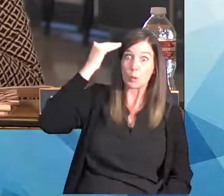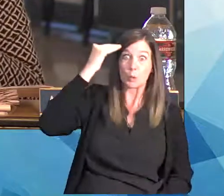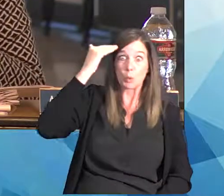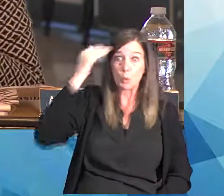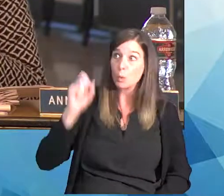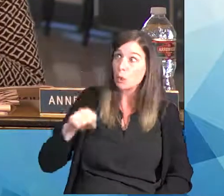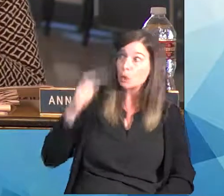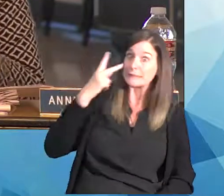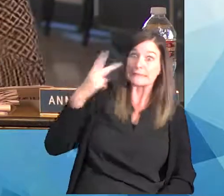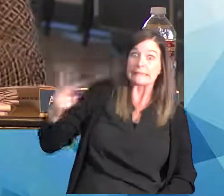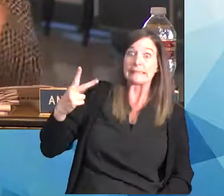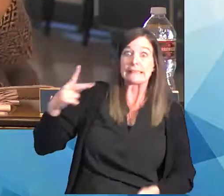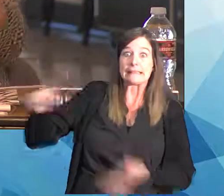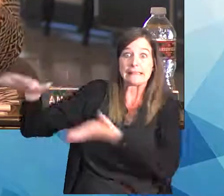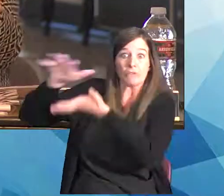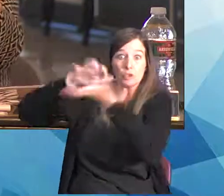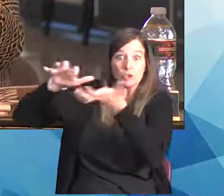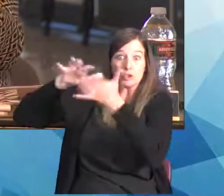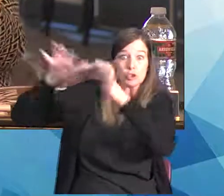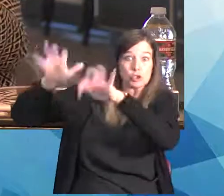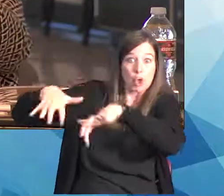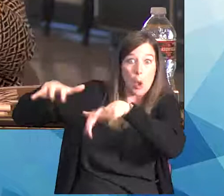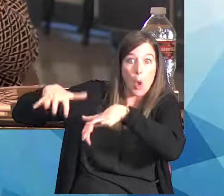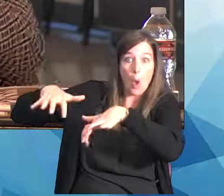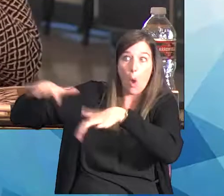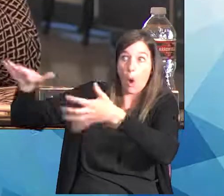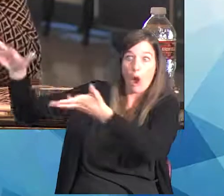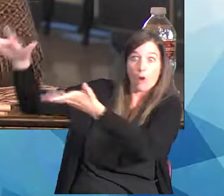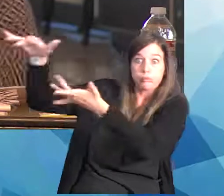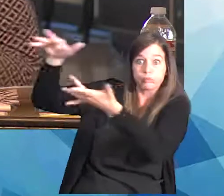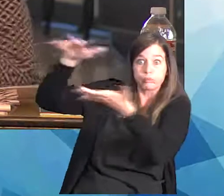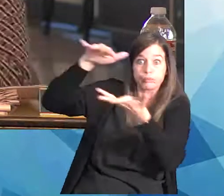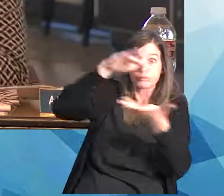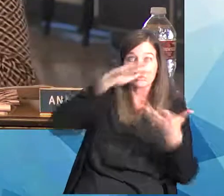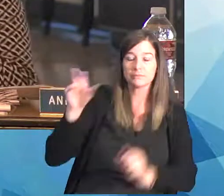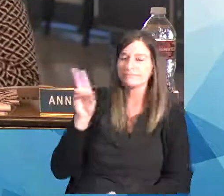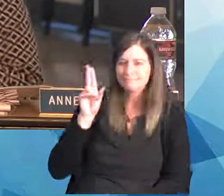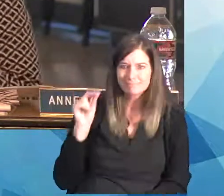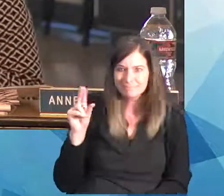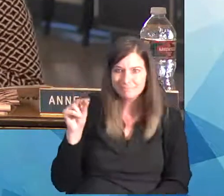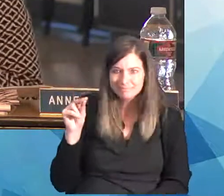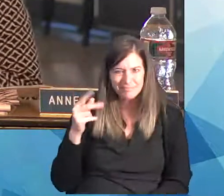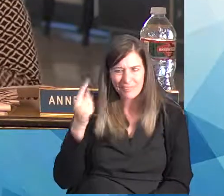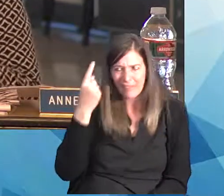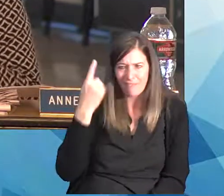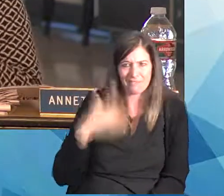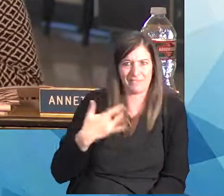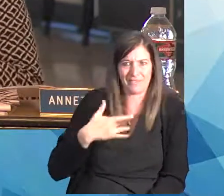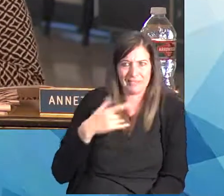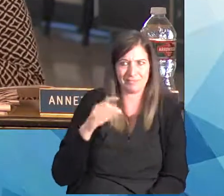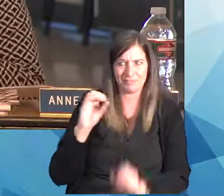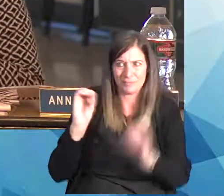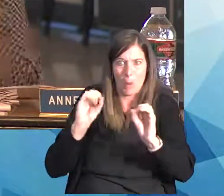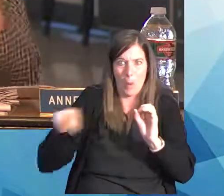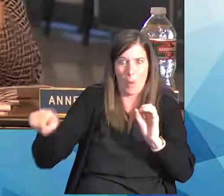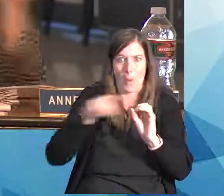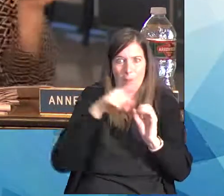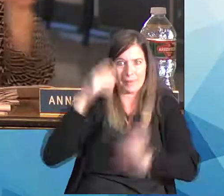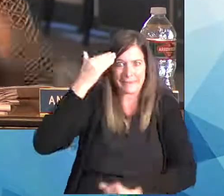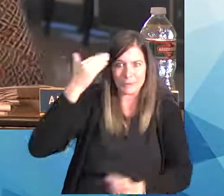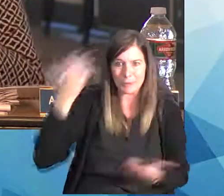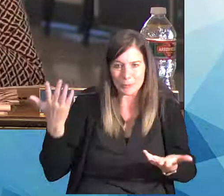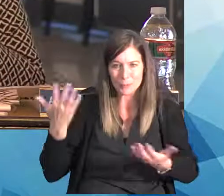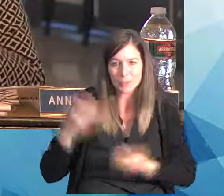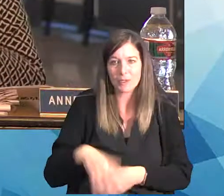else saw it either. But when the storm came upon us last year in March, we didn't